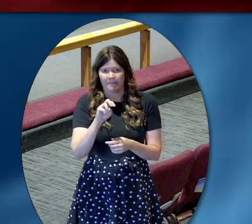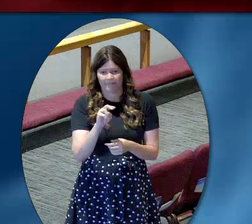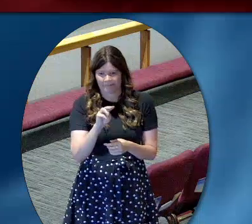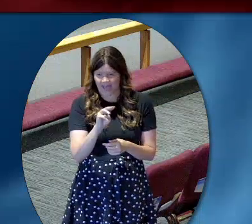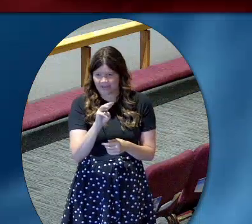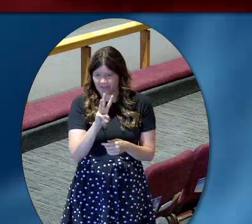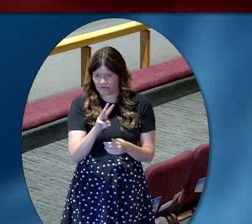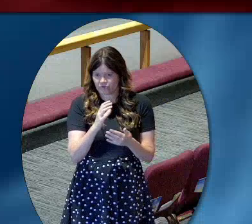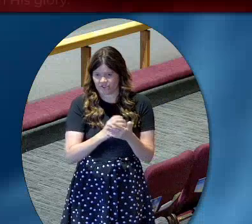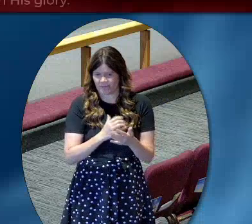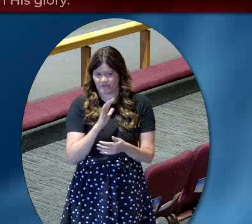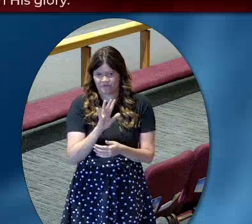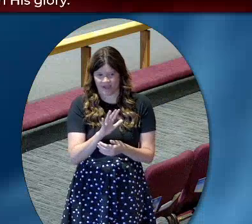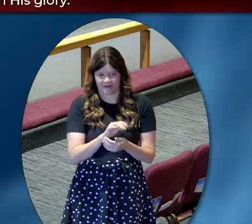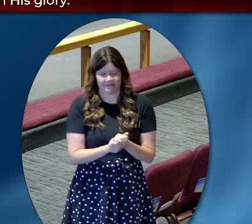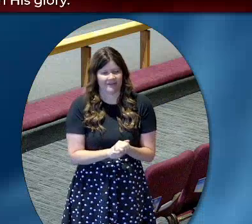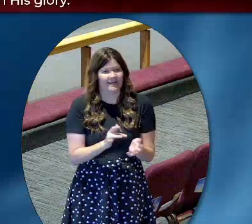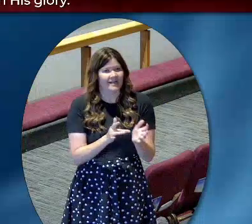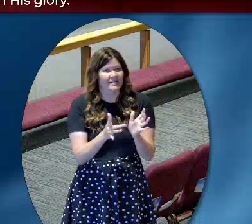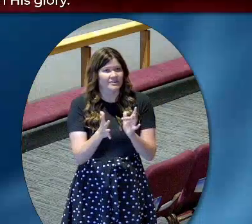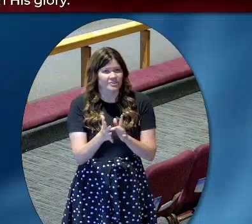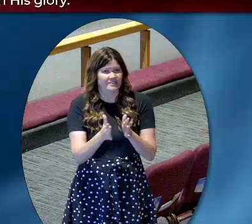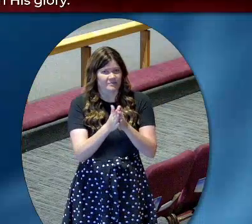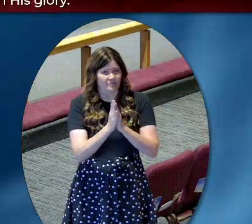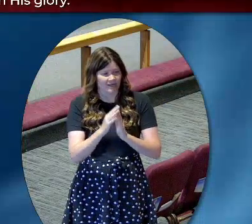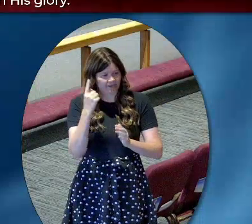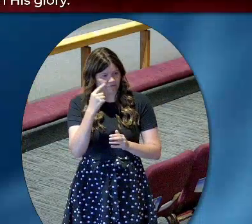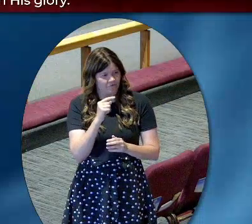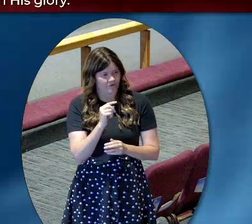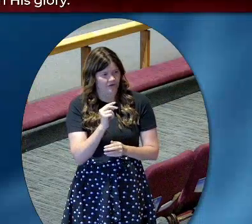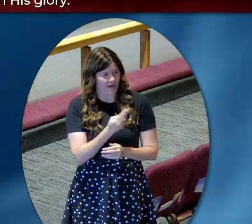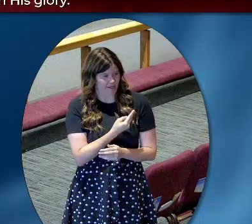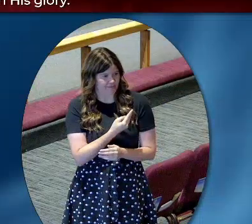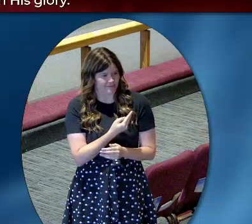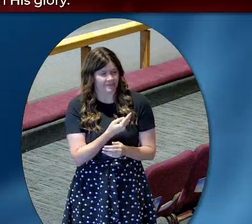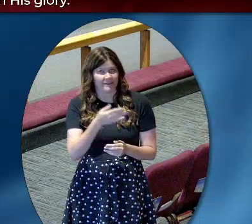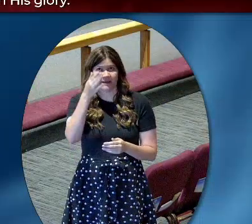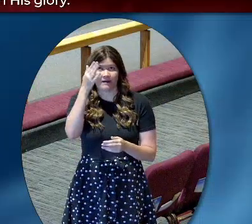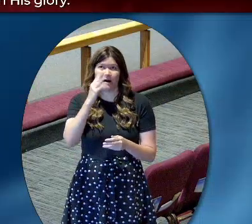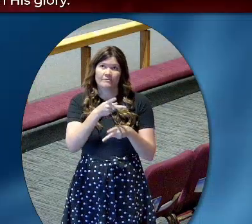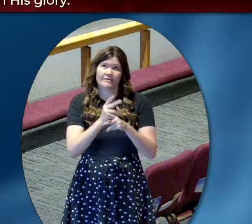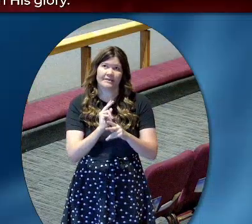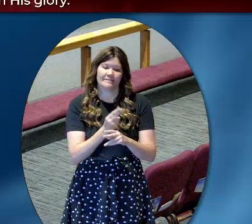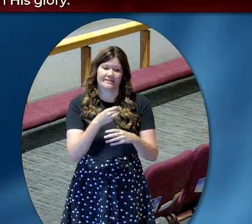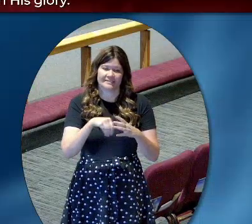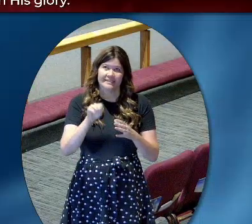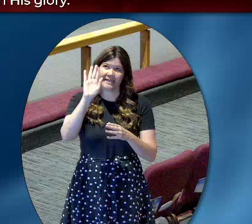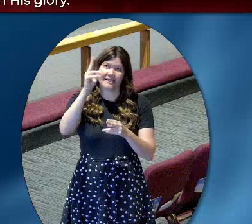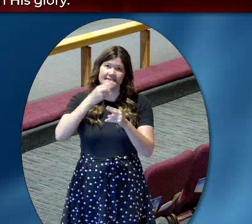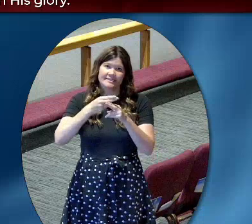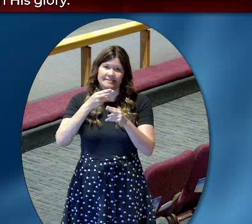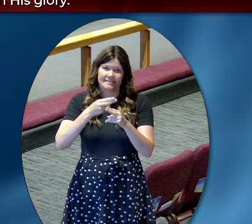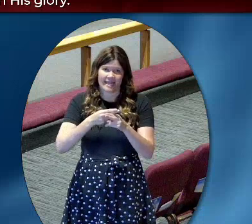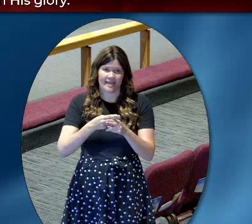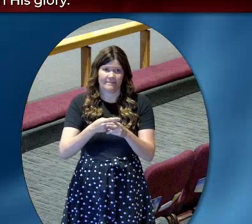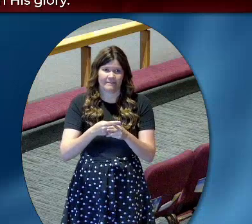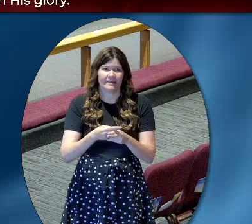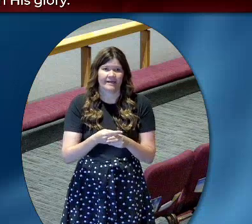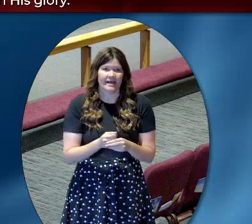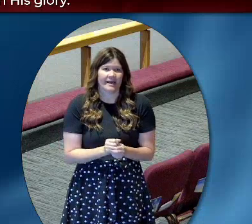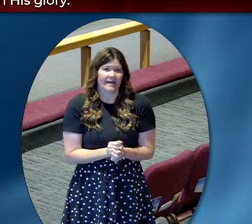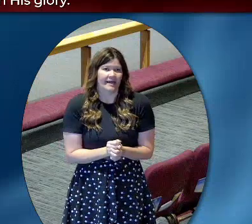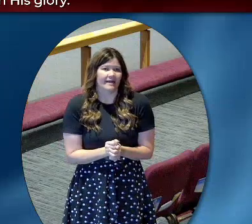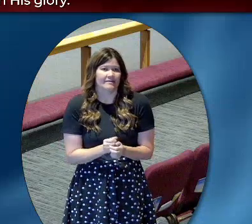This same Jesus prayed for you and I, that our Holy Father would keep us in his name. He knew suffering, and he is